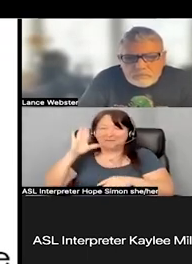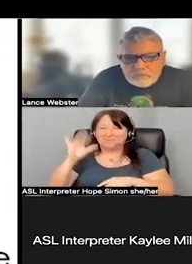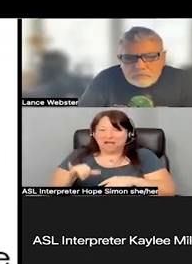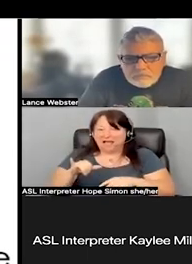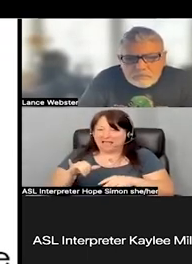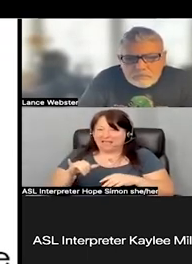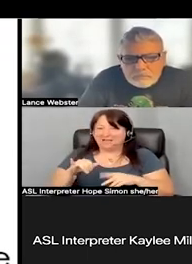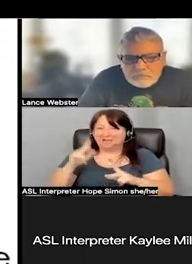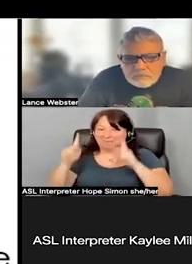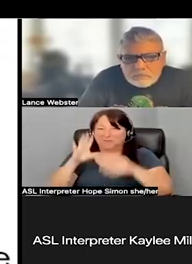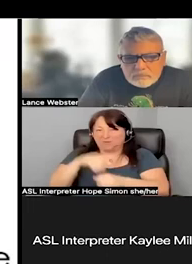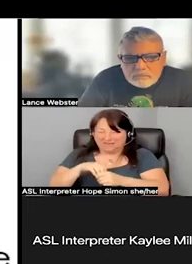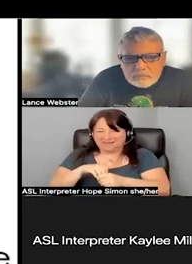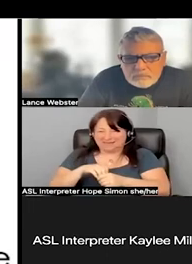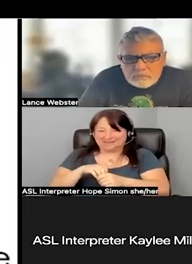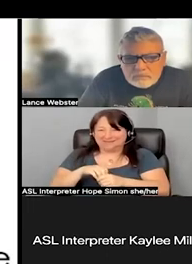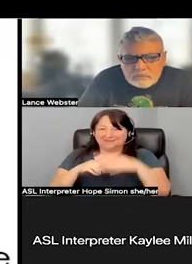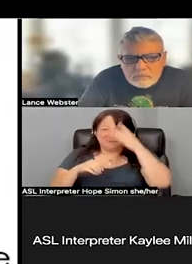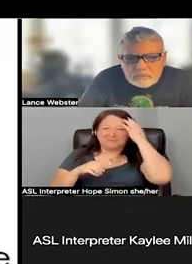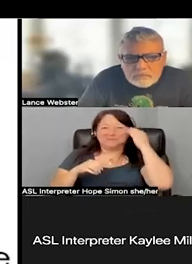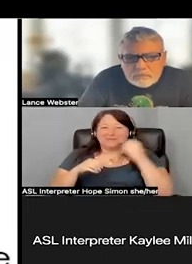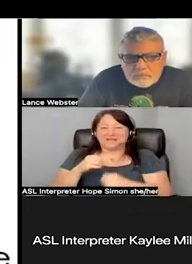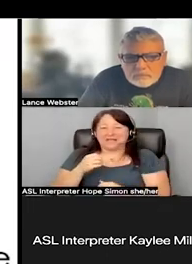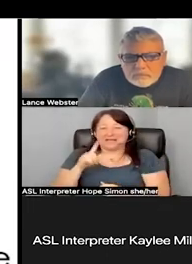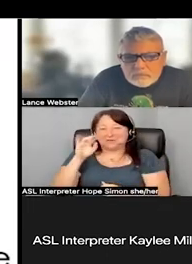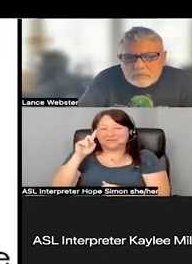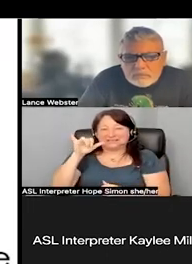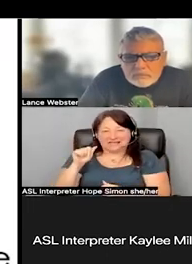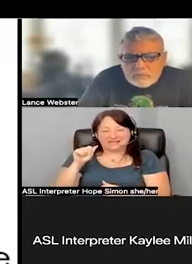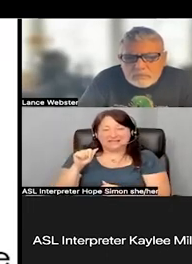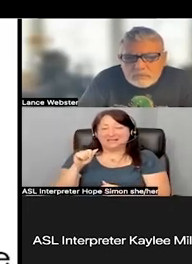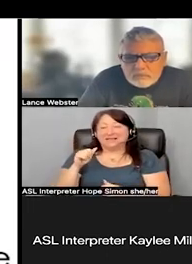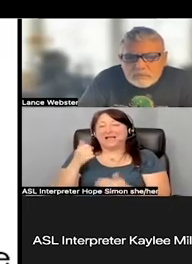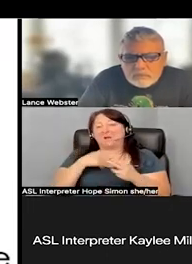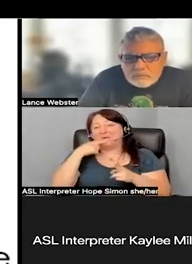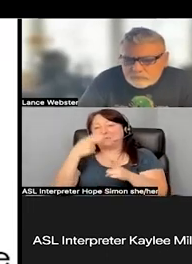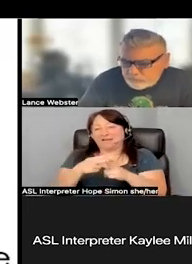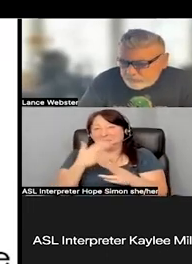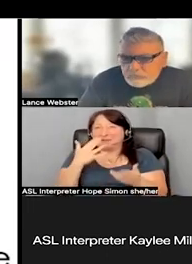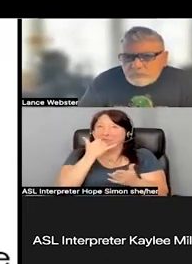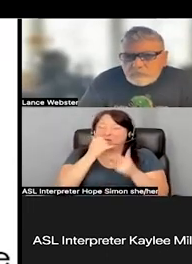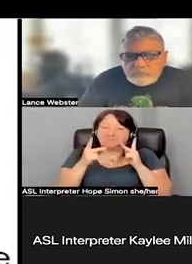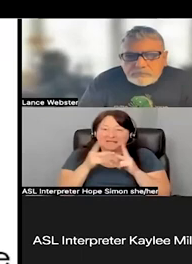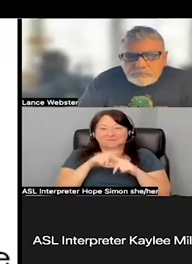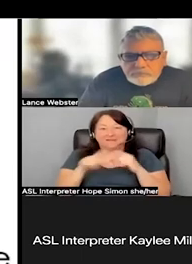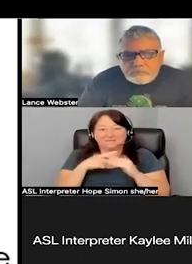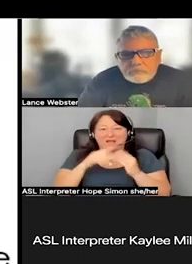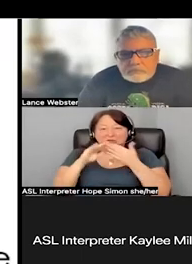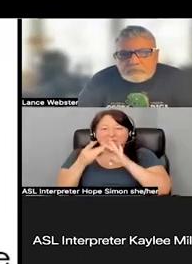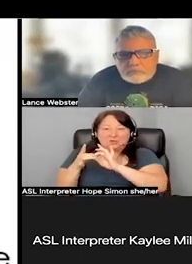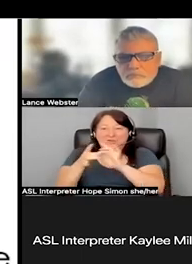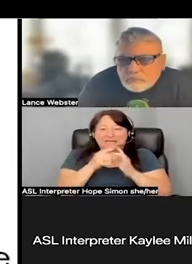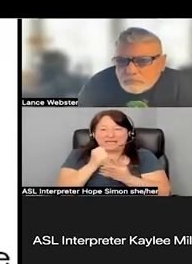situation. And this might not be the place to say it, but I'm going to bring it up because it's all, again, about community and helping each